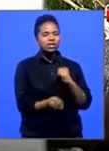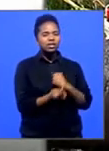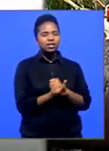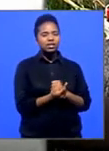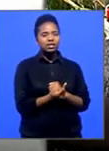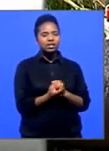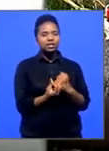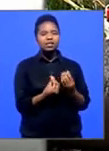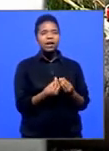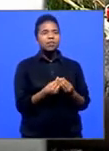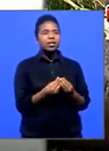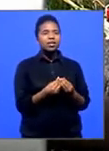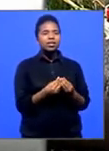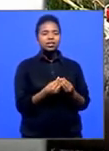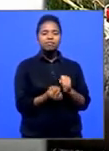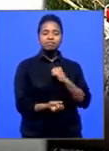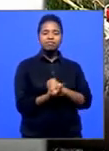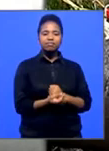see? Yes, that stood out.